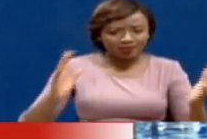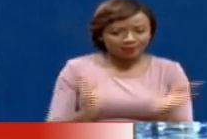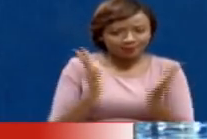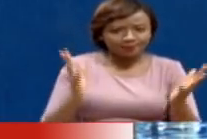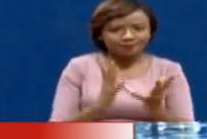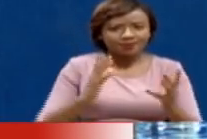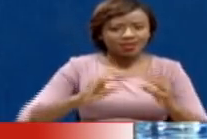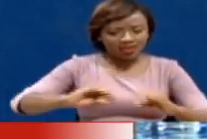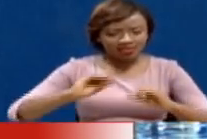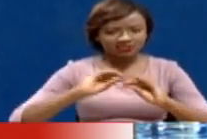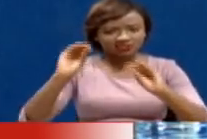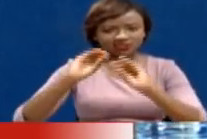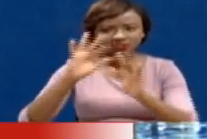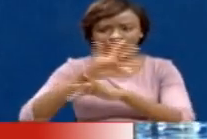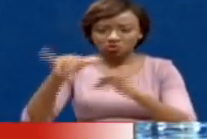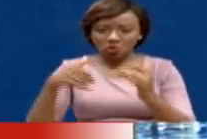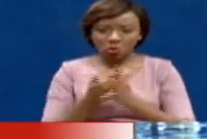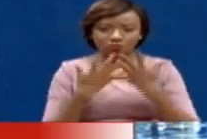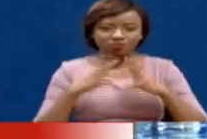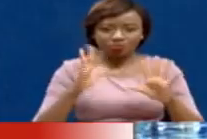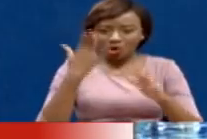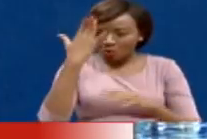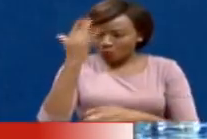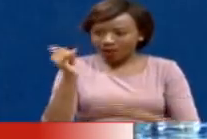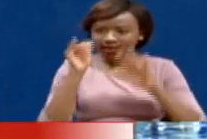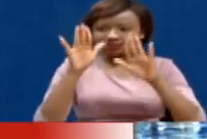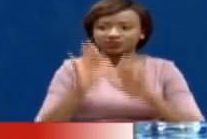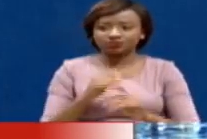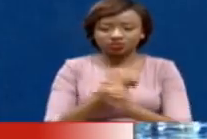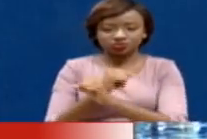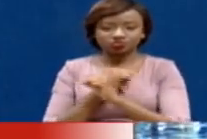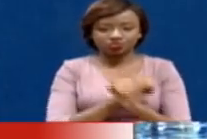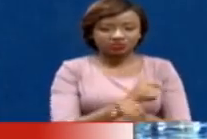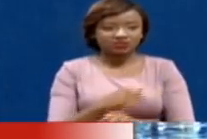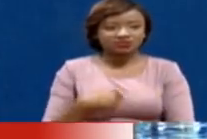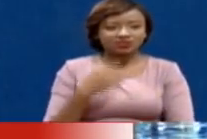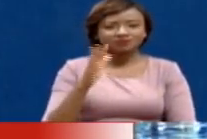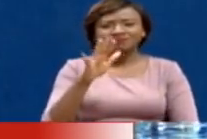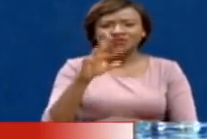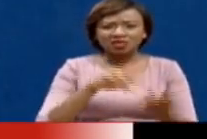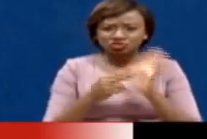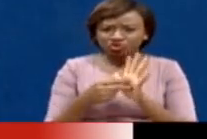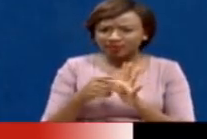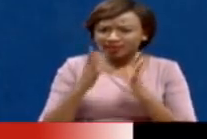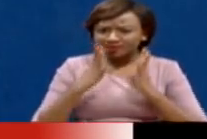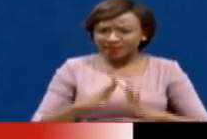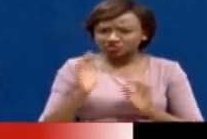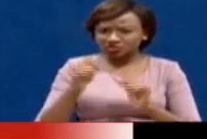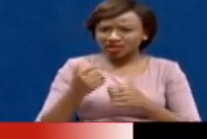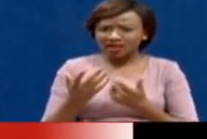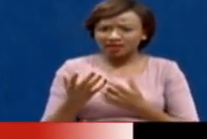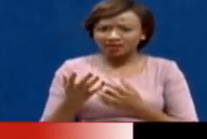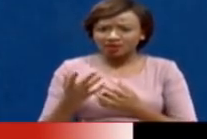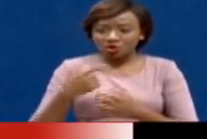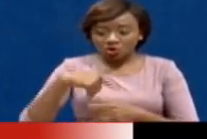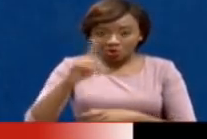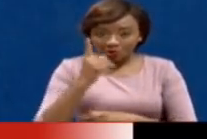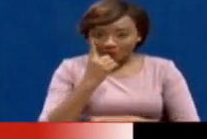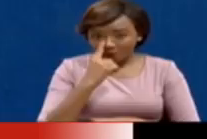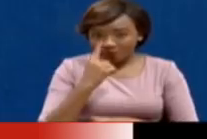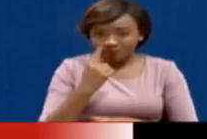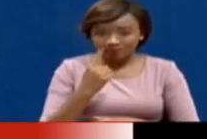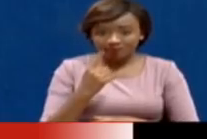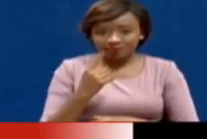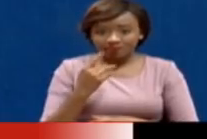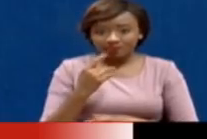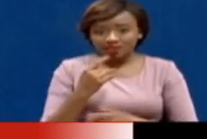able to convince the rest of us why we need to do all these things. DG, is there a chance that someone can be sent to recuperate from home after having